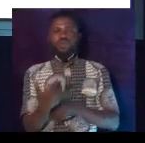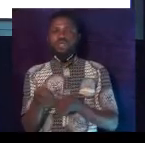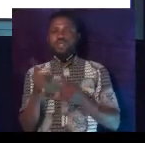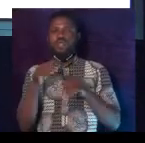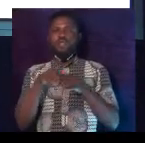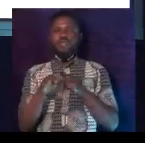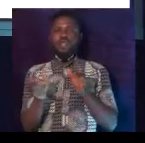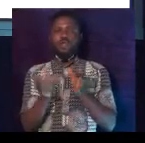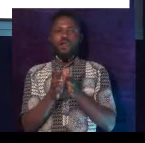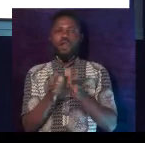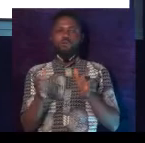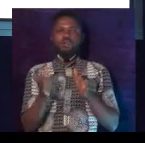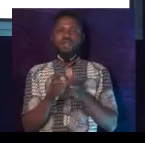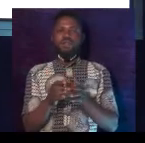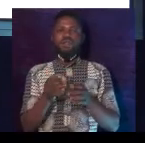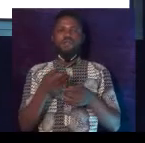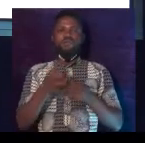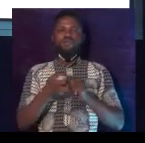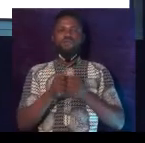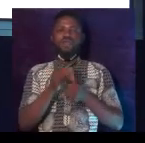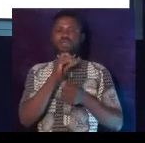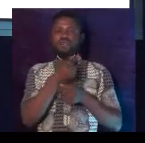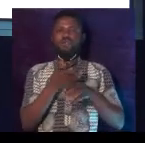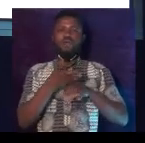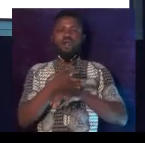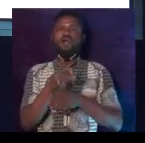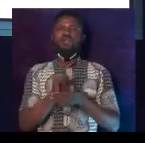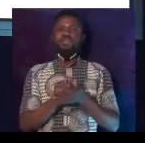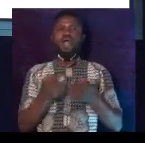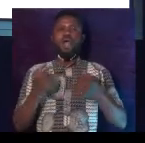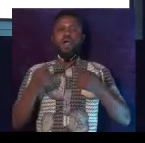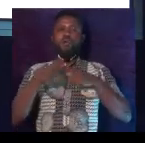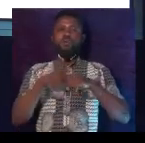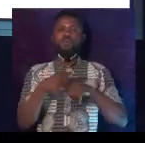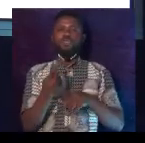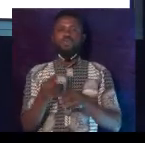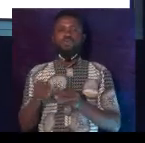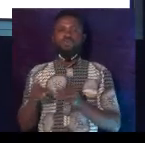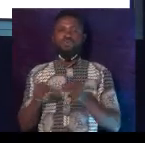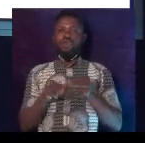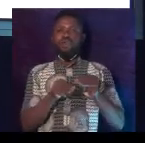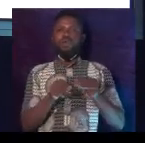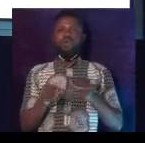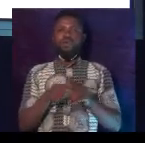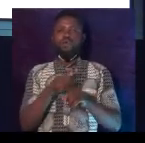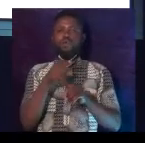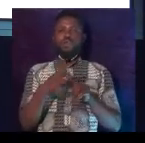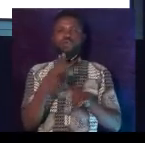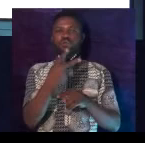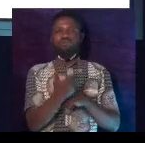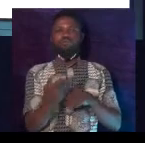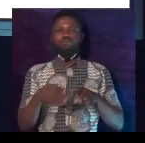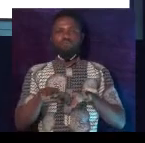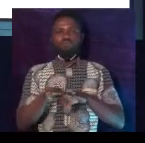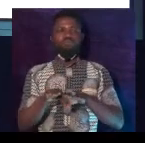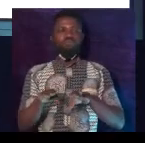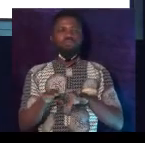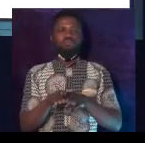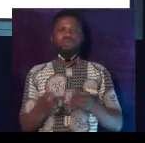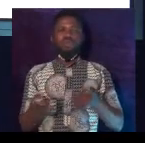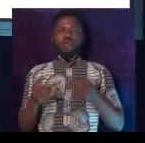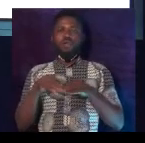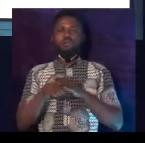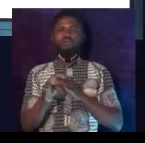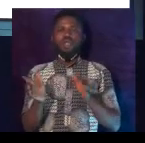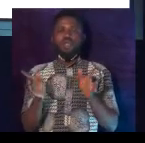two surfaces in contact, friction is a force that opposes motion. When